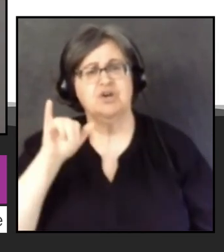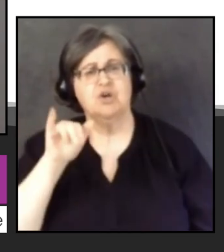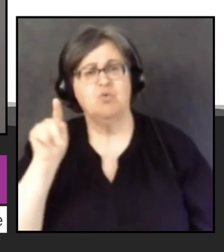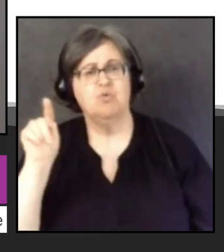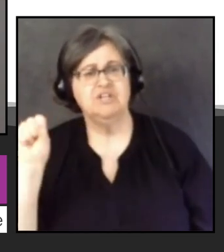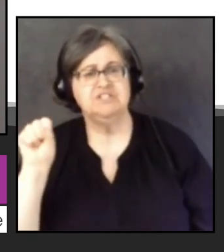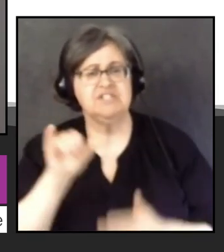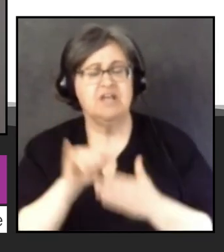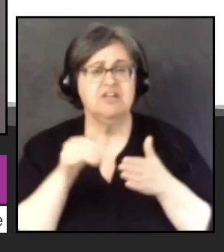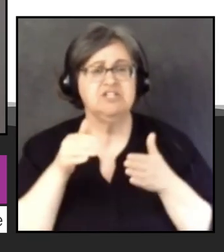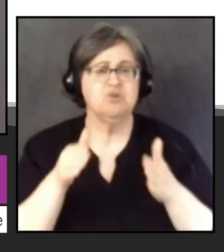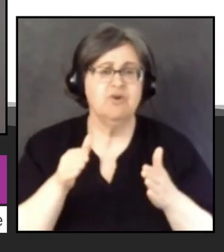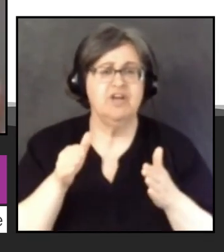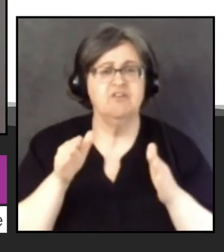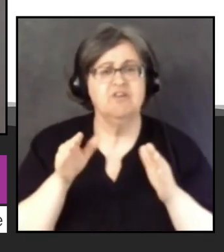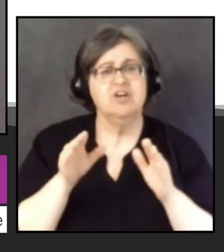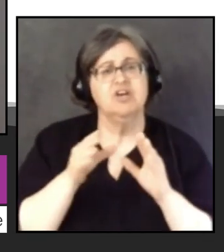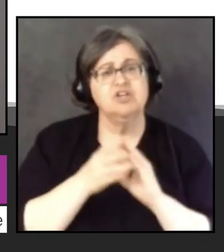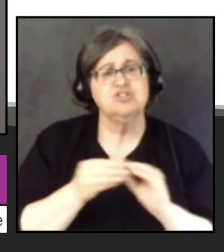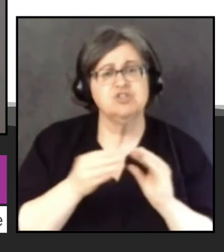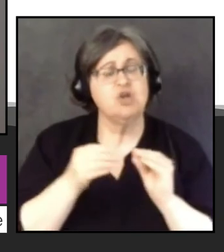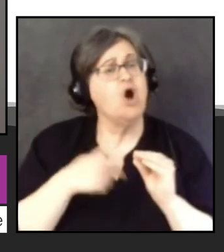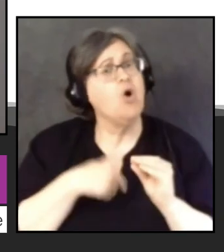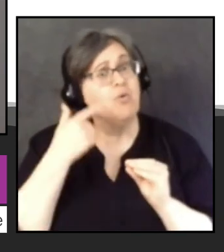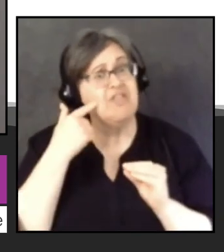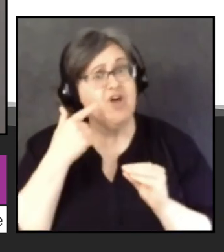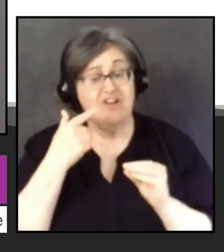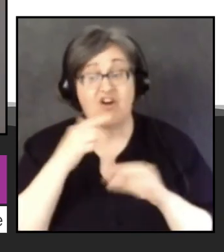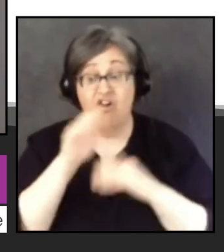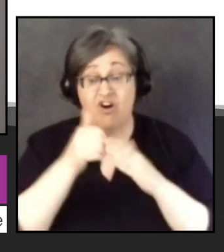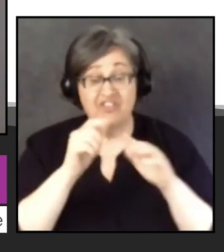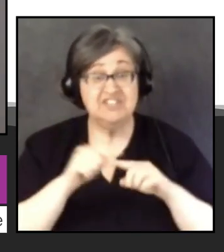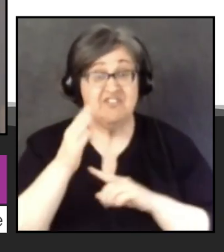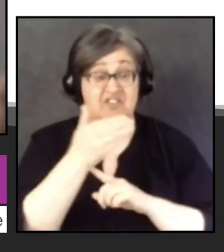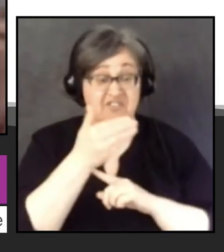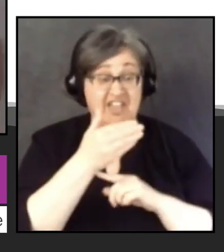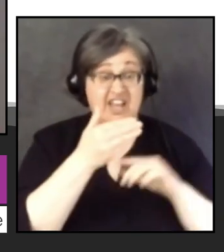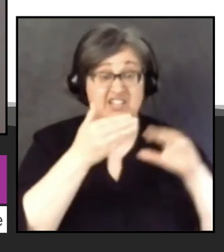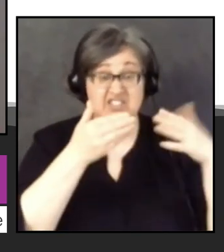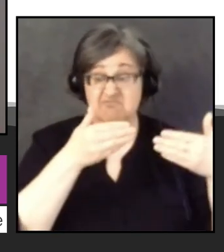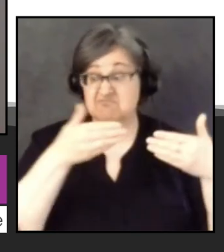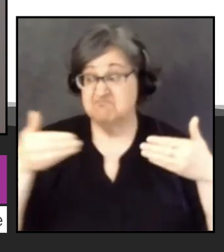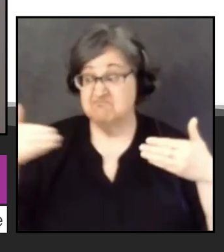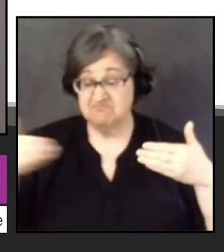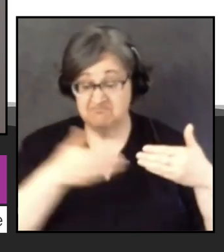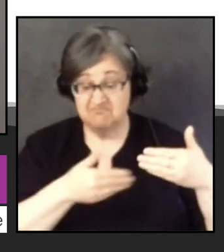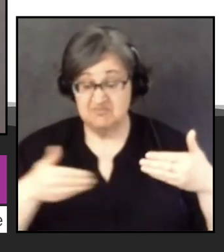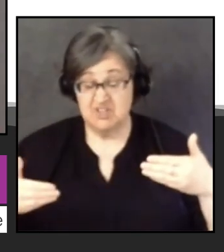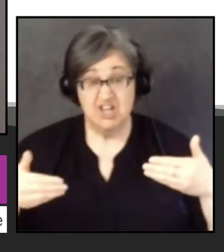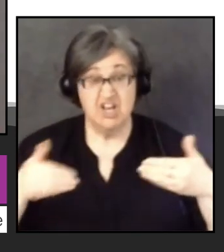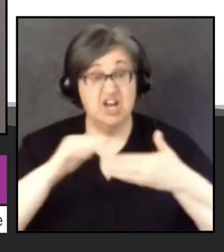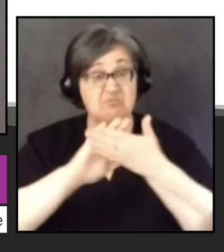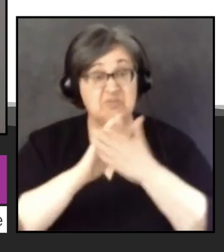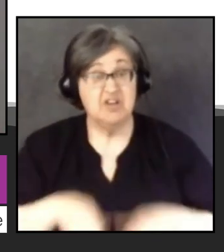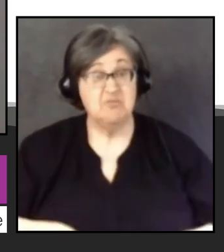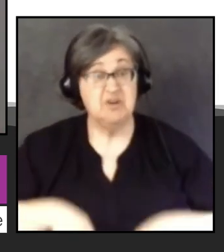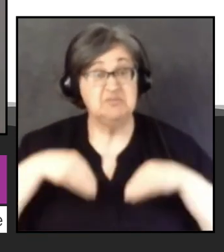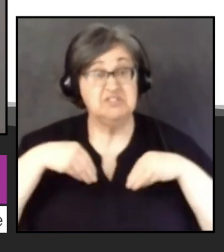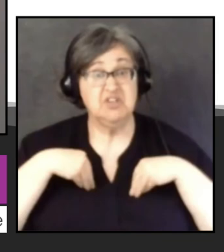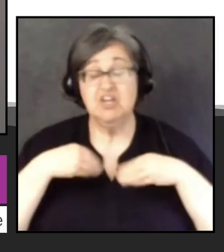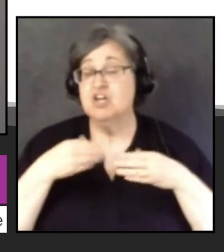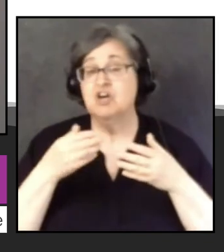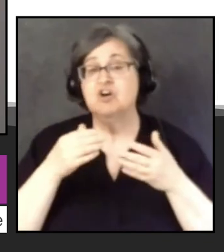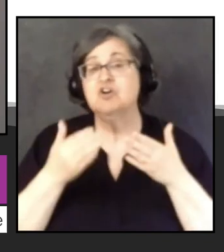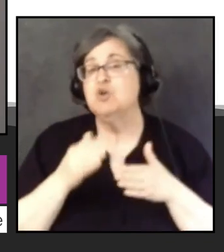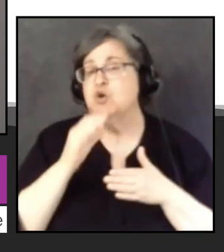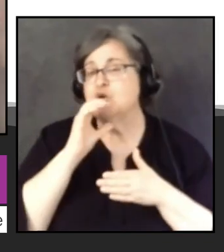storytelling. So we thought about taking our flags and making them into a giant quilt, so that instead of having each person's singular story on a